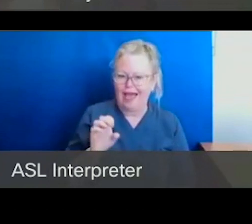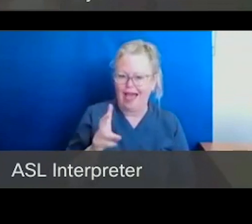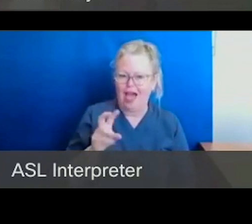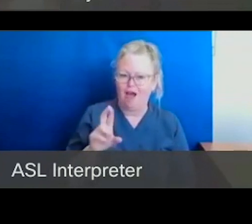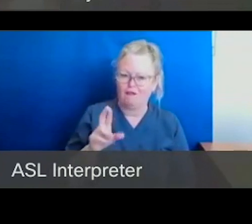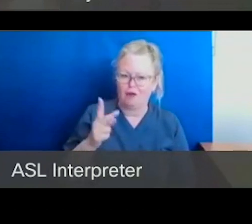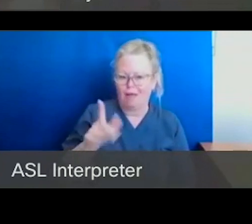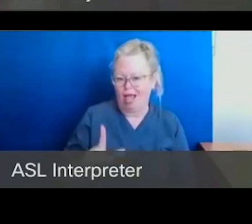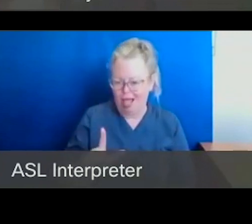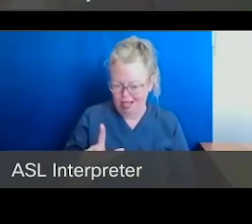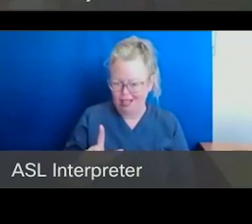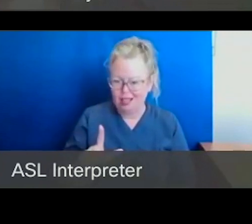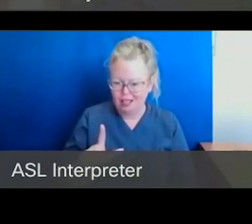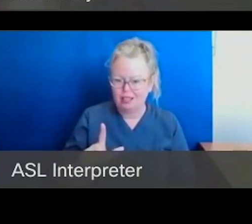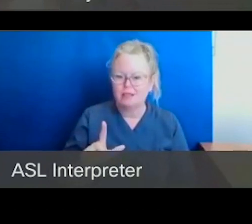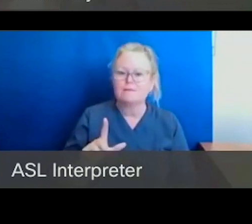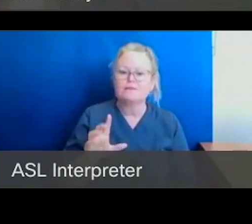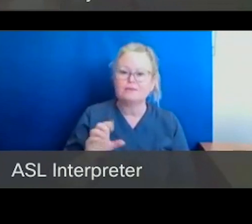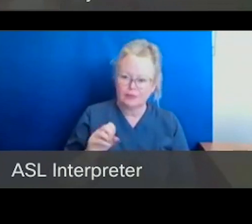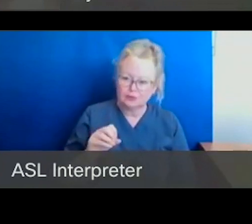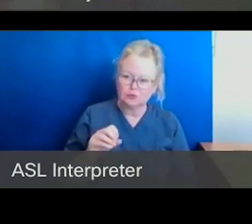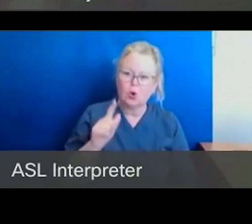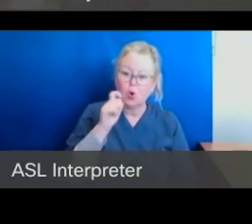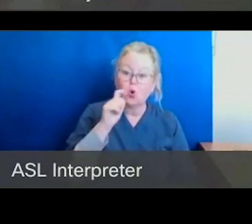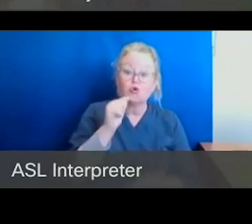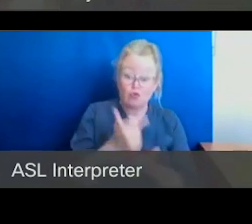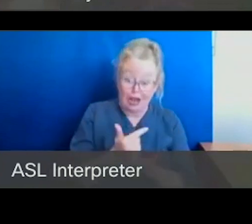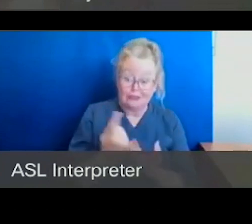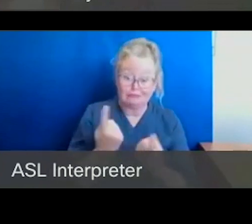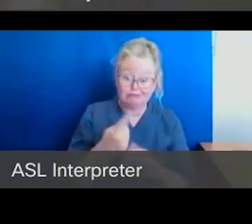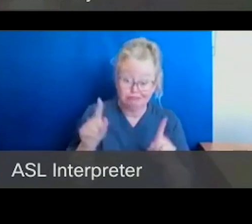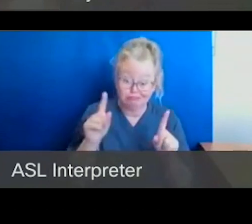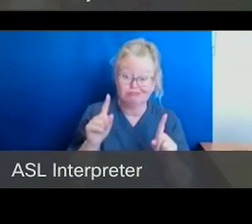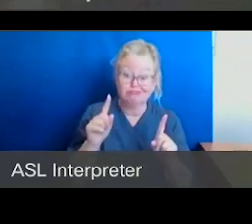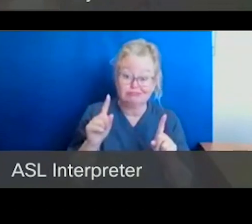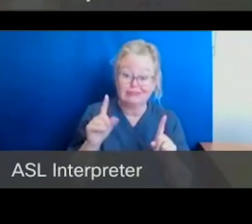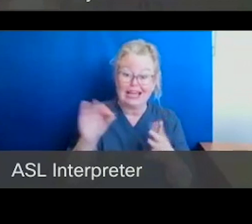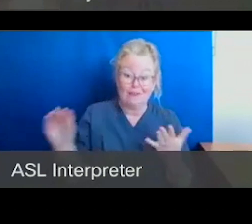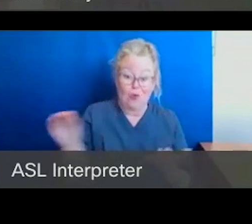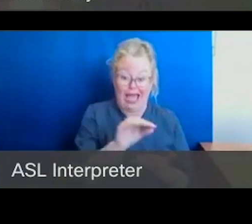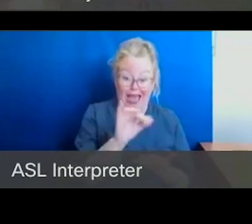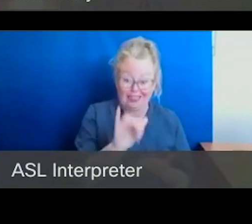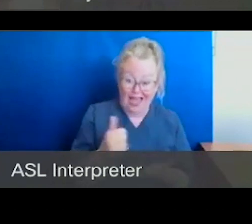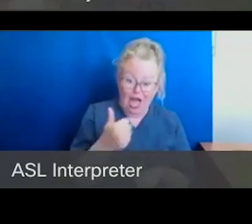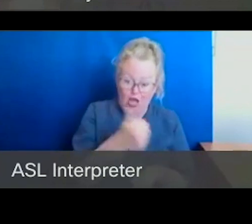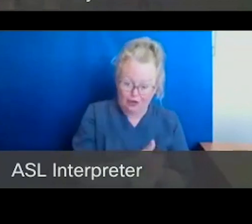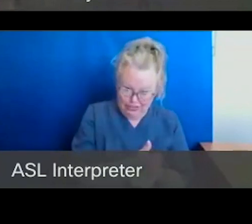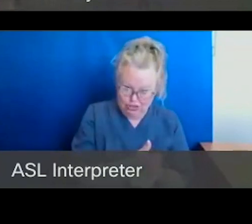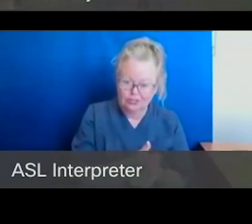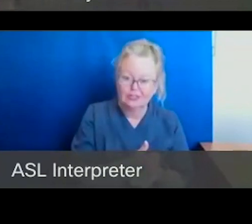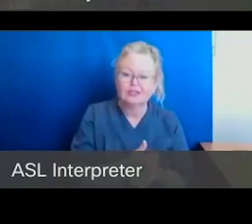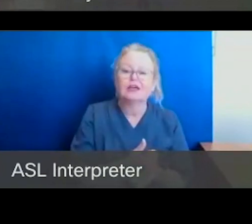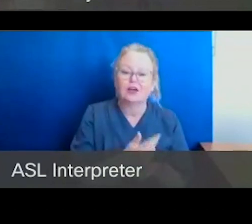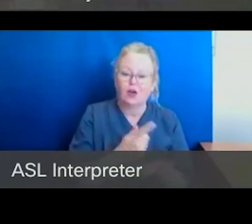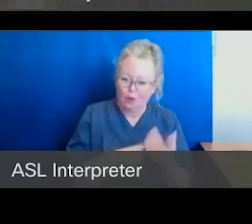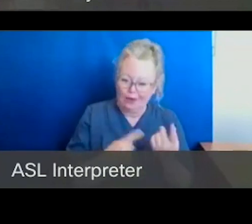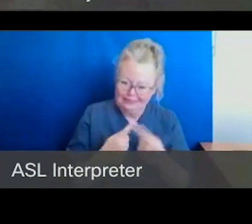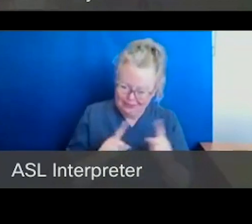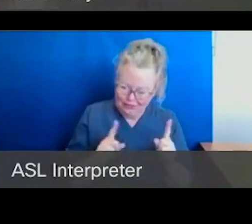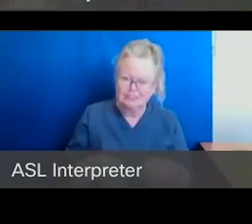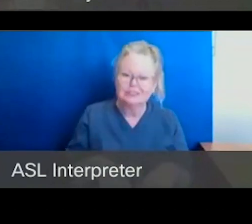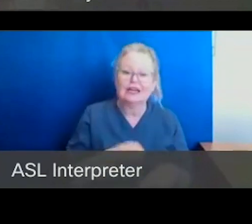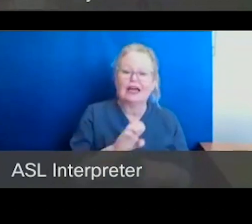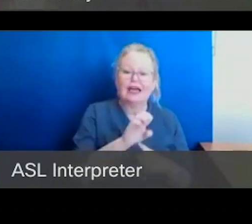students who were in EL, students had graduated out of it. And when you did that comparison of every EL versus mainstream